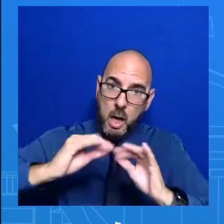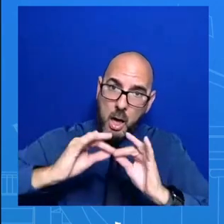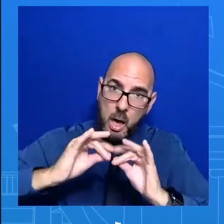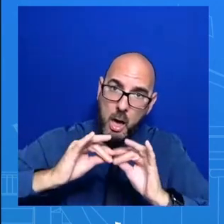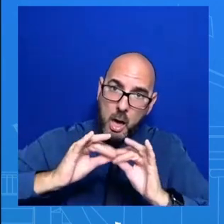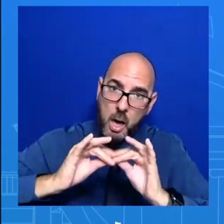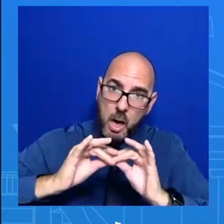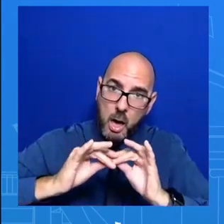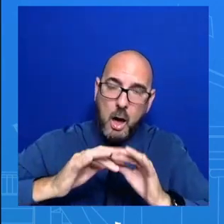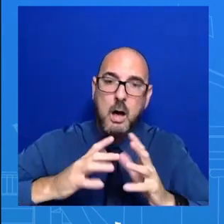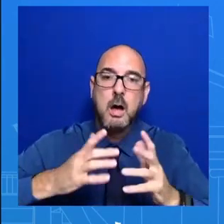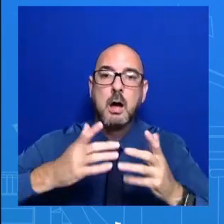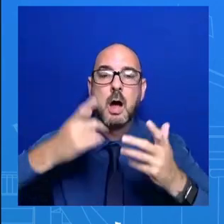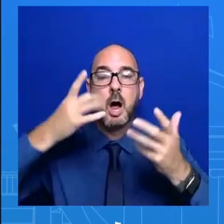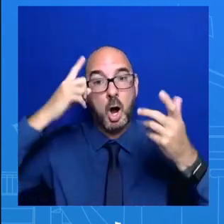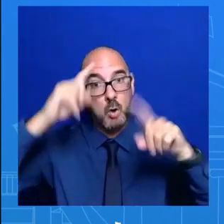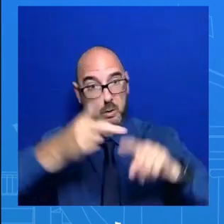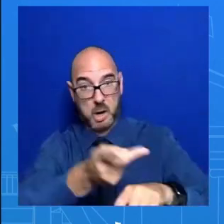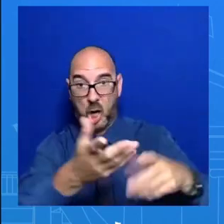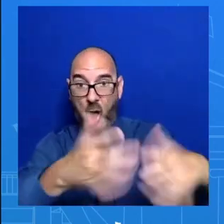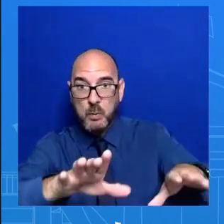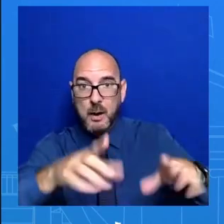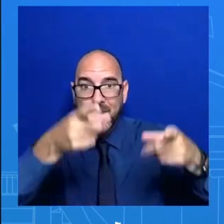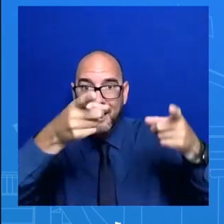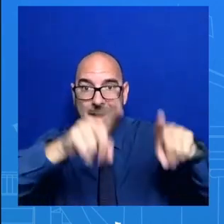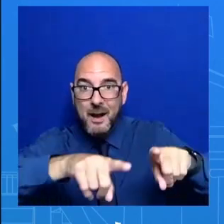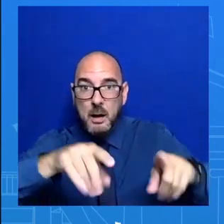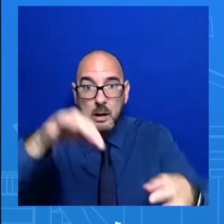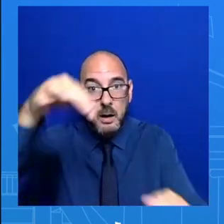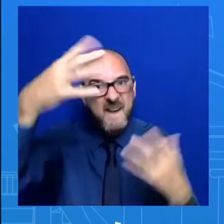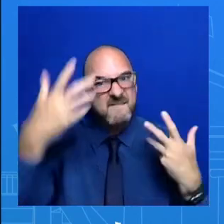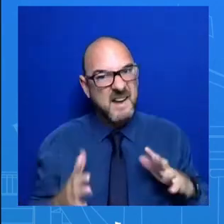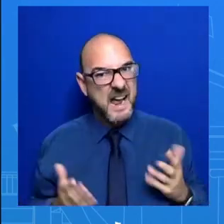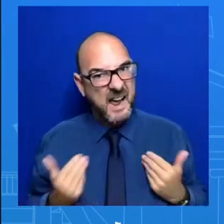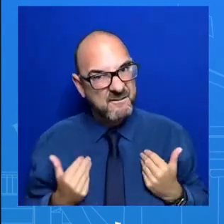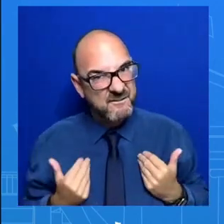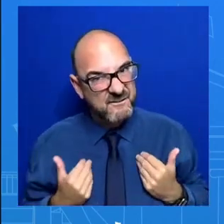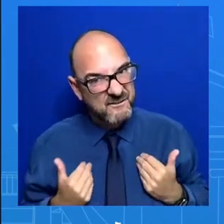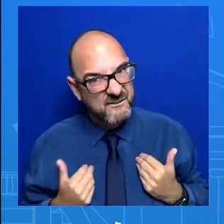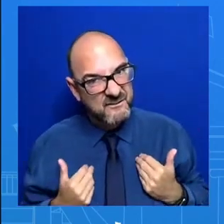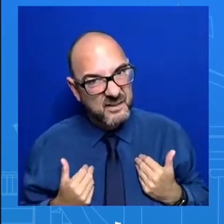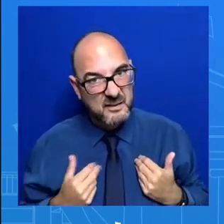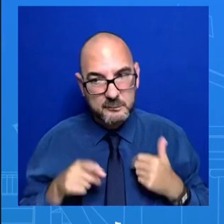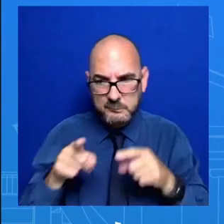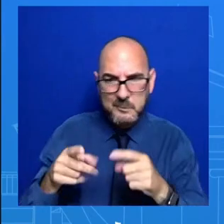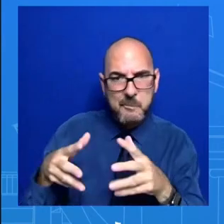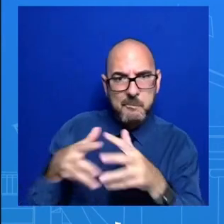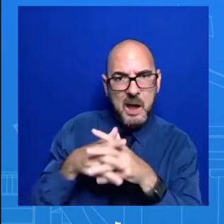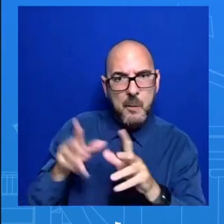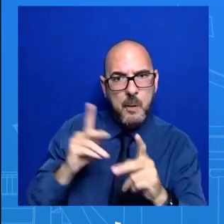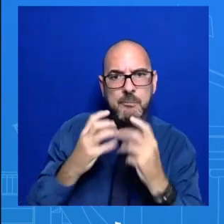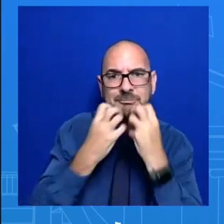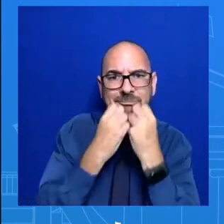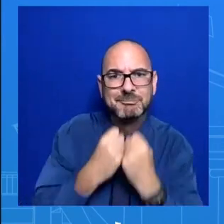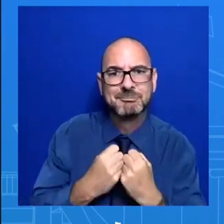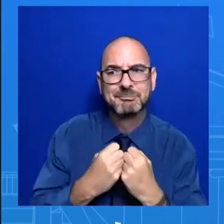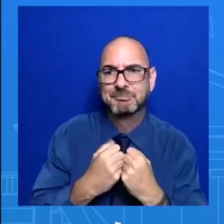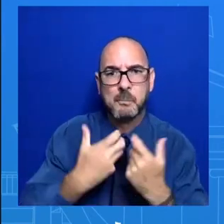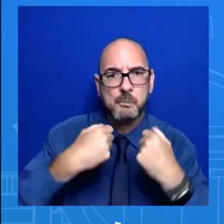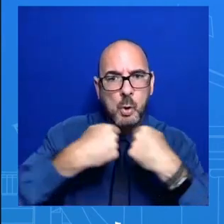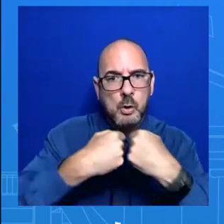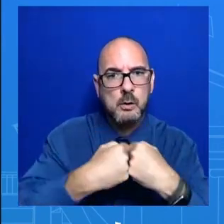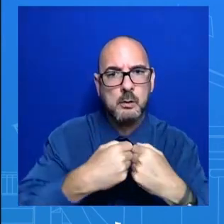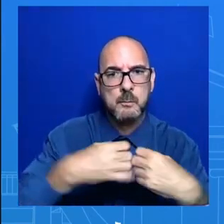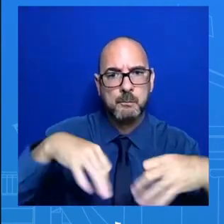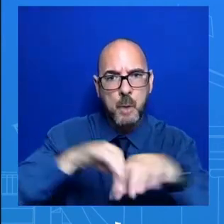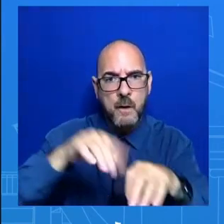plan forward on an issue that many Americans care about, on an issue that matters for our immigration system, for what's happening at the